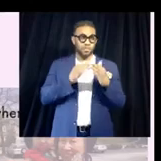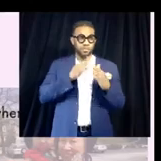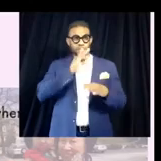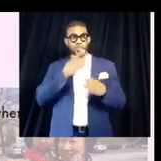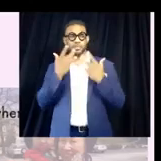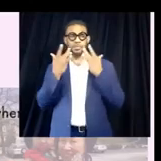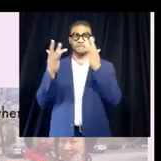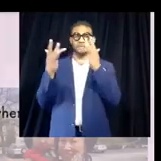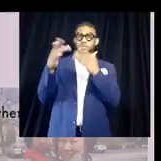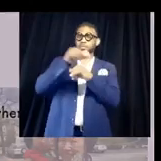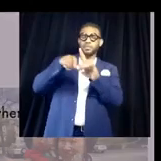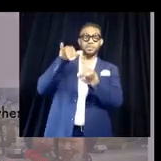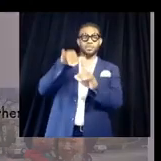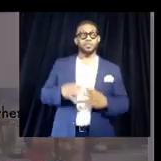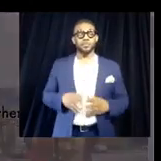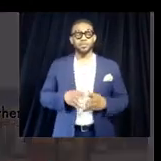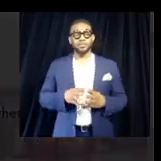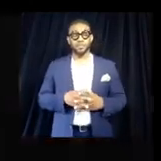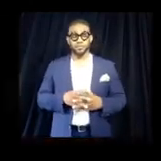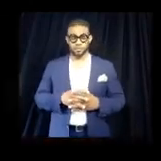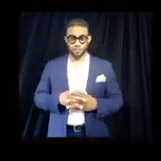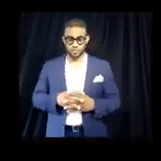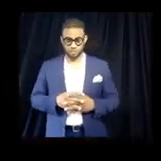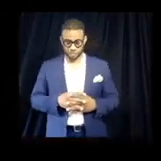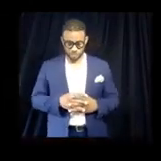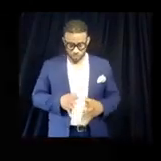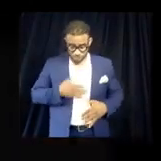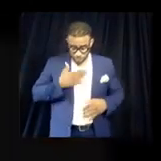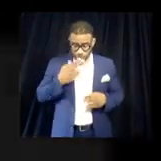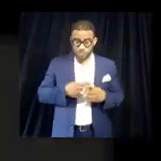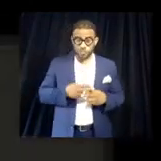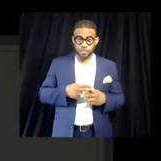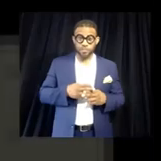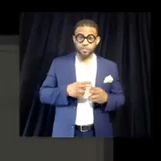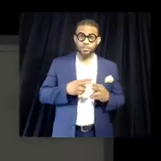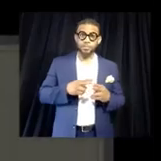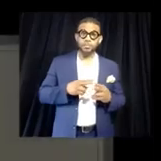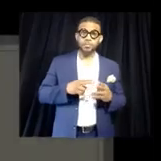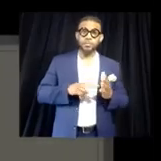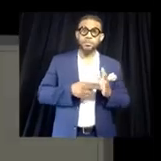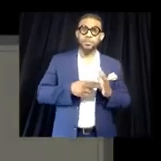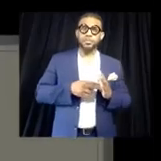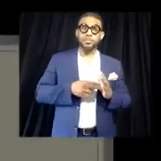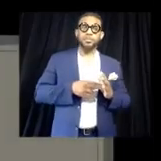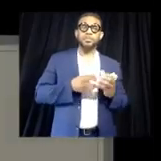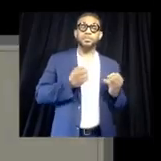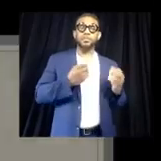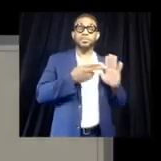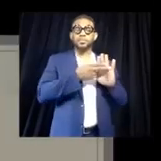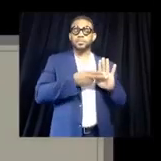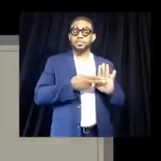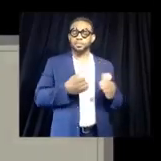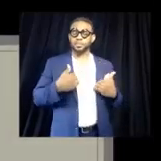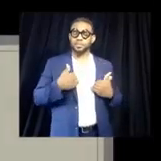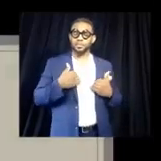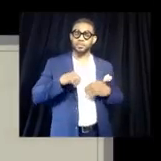and glow like warm tea are a revolution. My name weaves the many labels